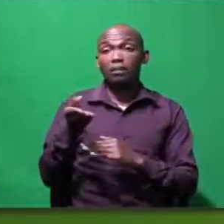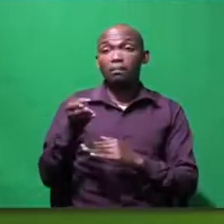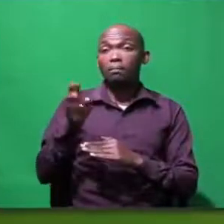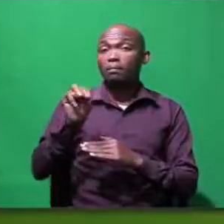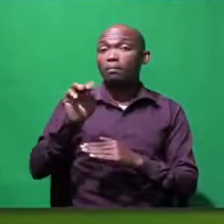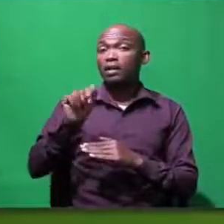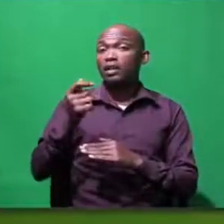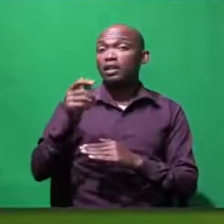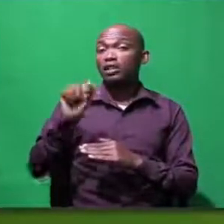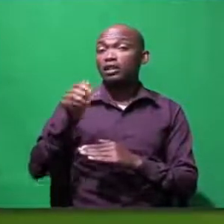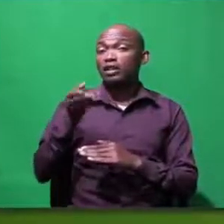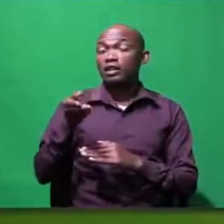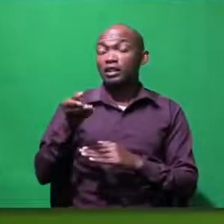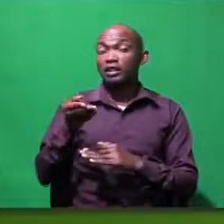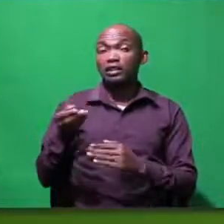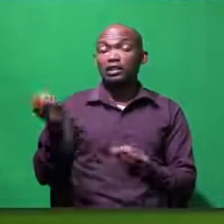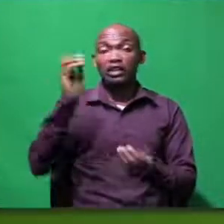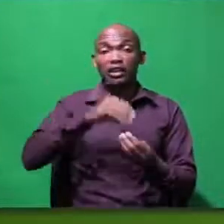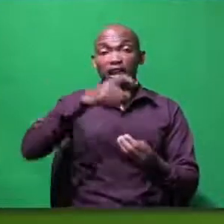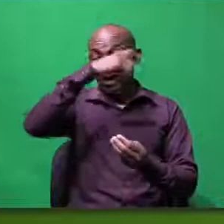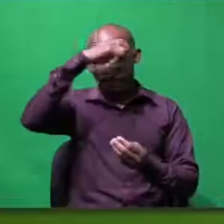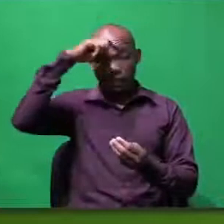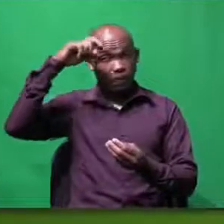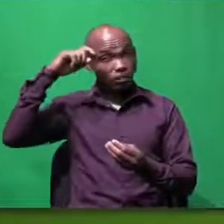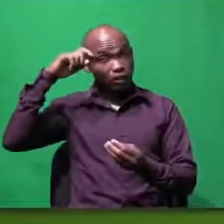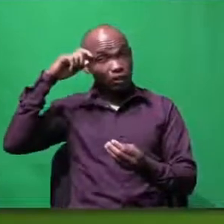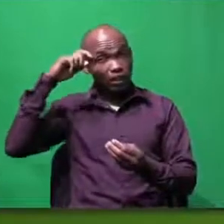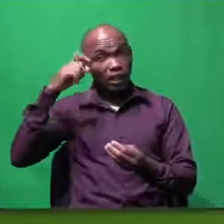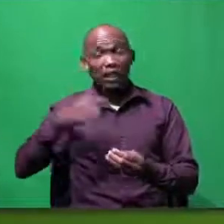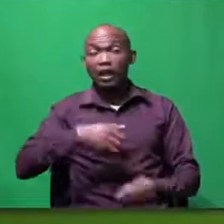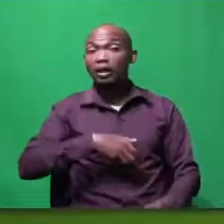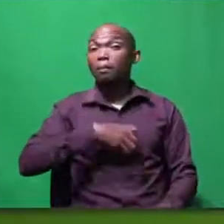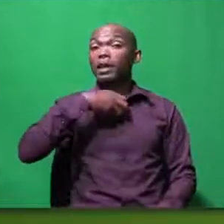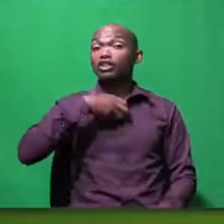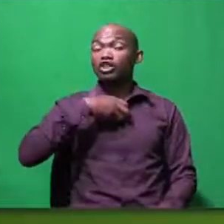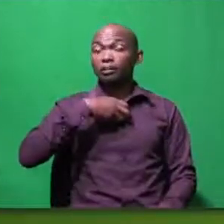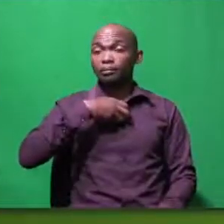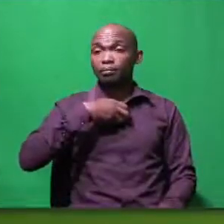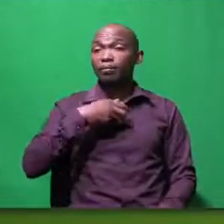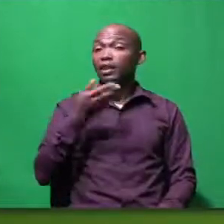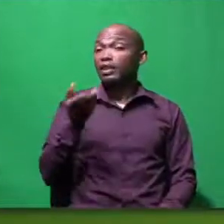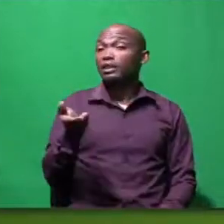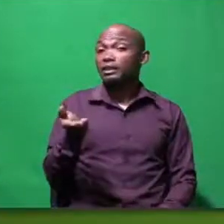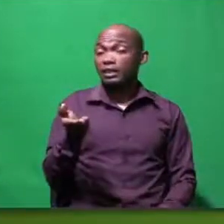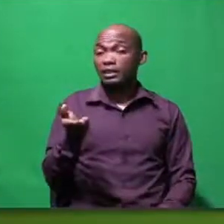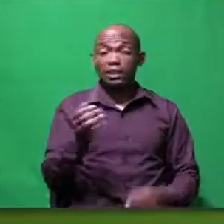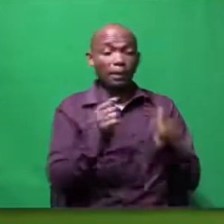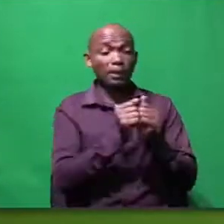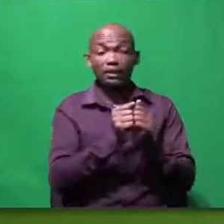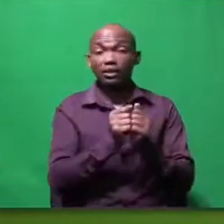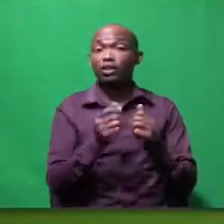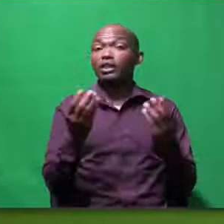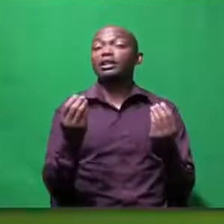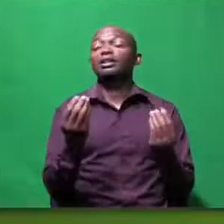be dissolved due to the high temperature and the pressure. Student. So here we can say this material, if there